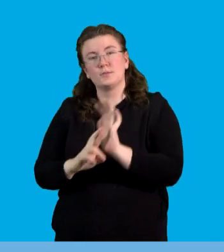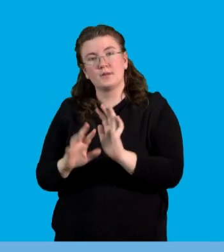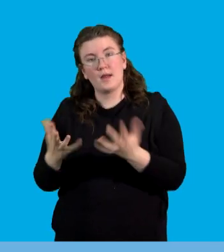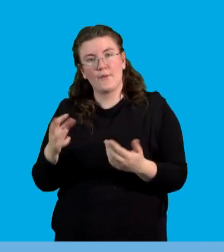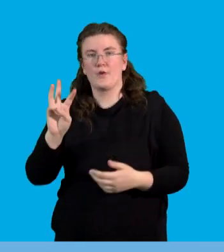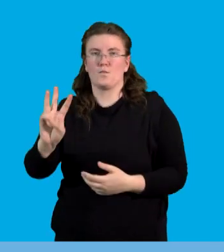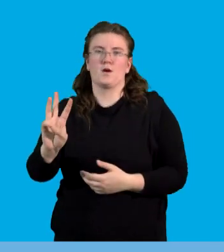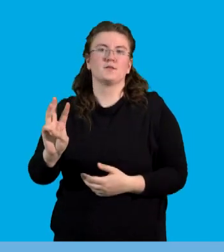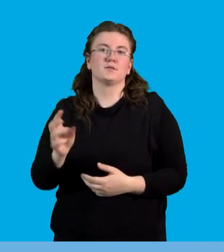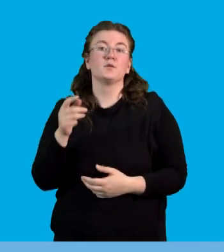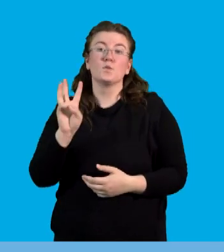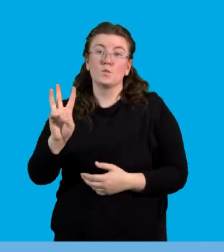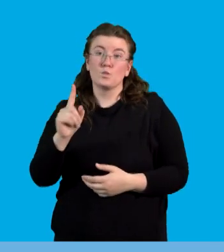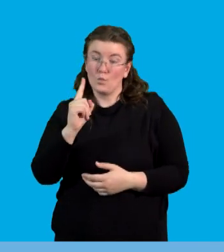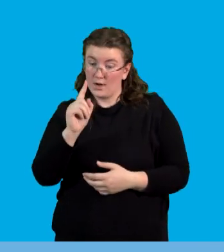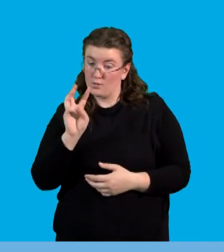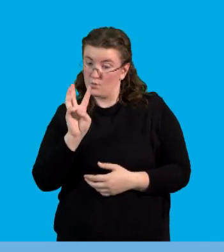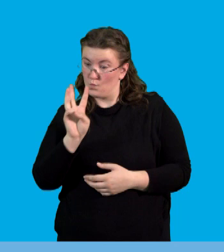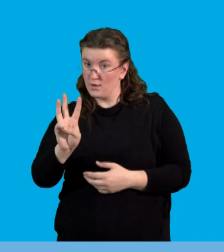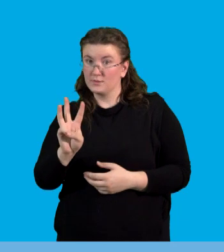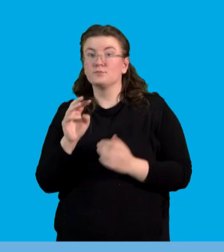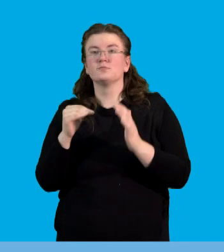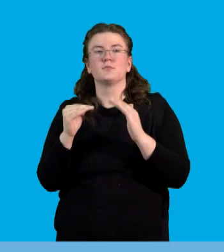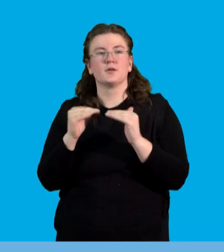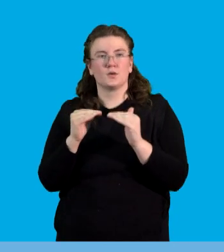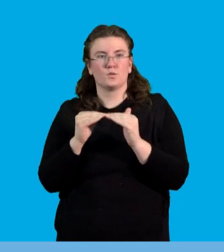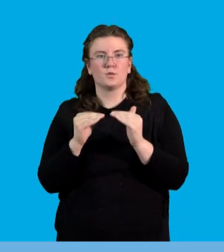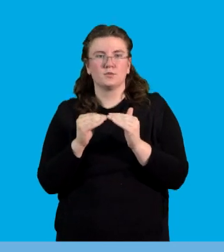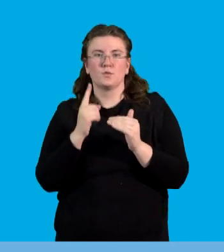is equal to 1 joule of energy transferred or